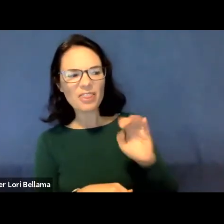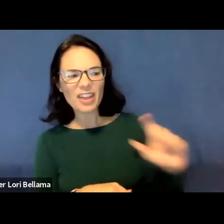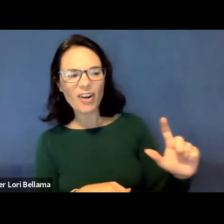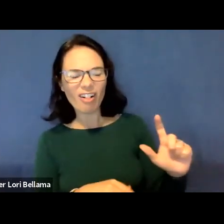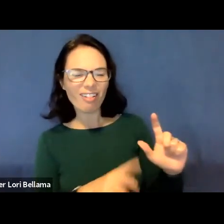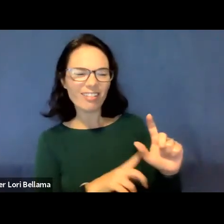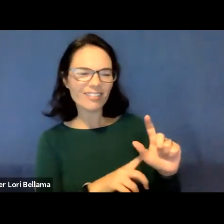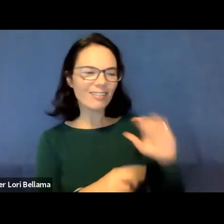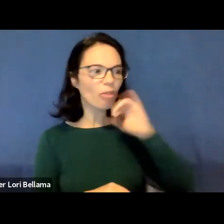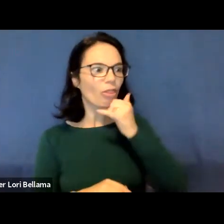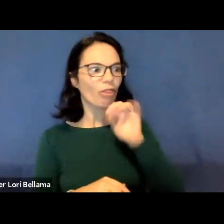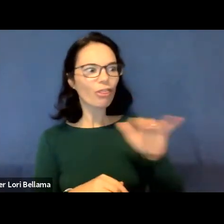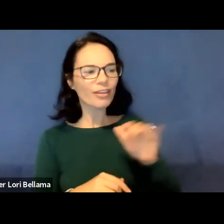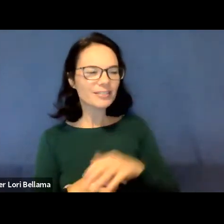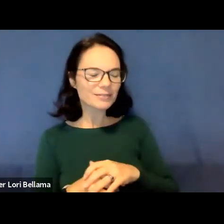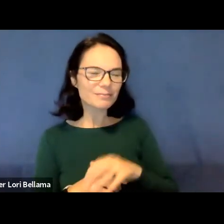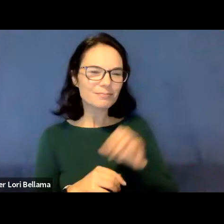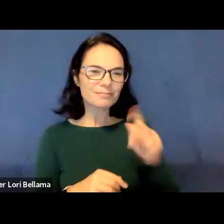sounds good.